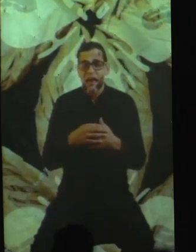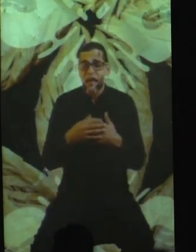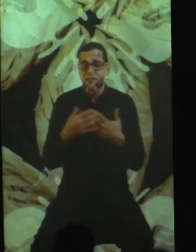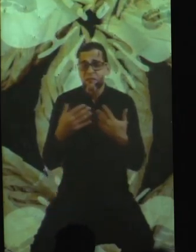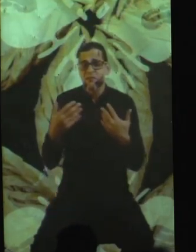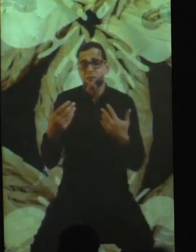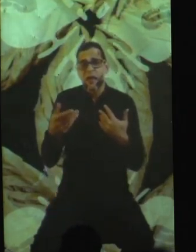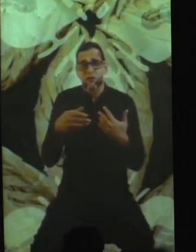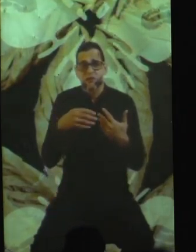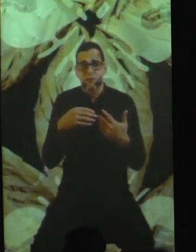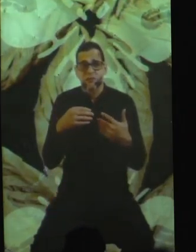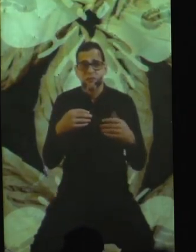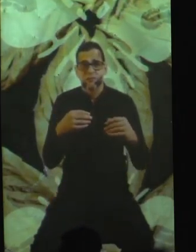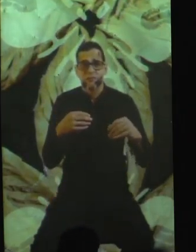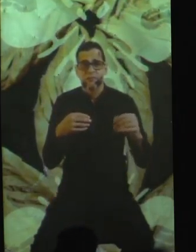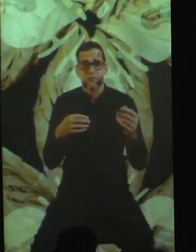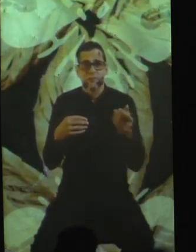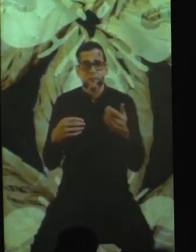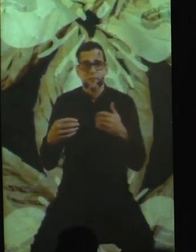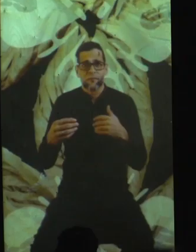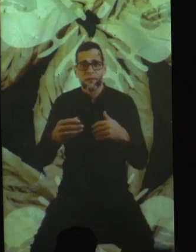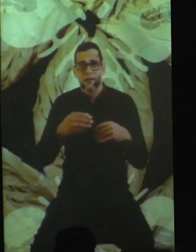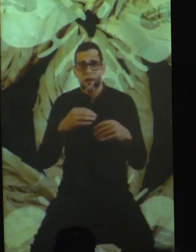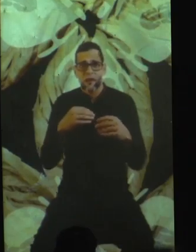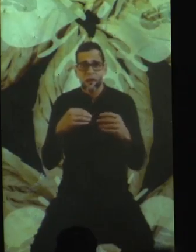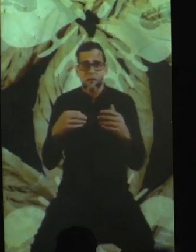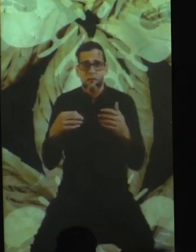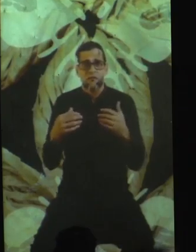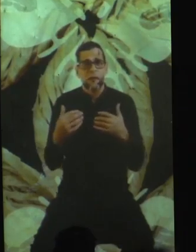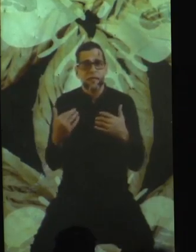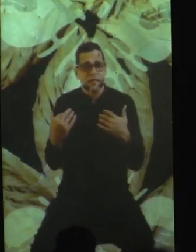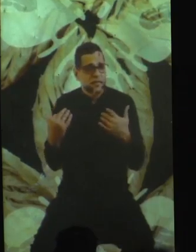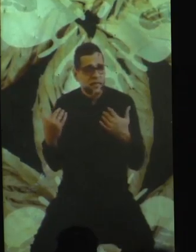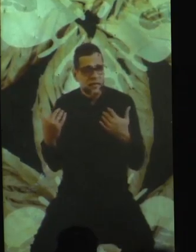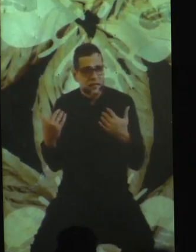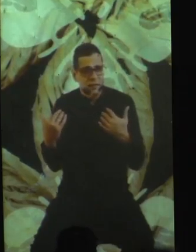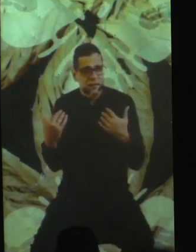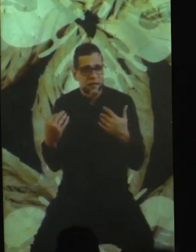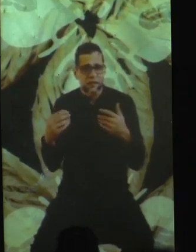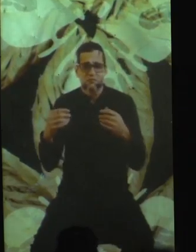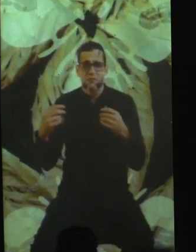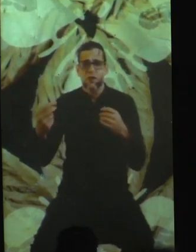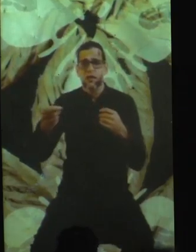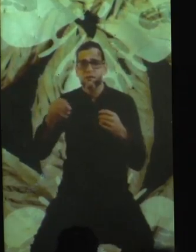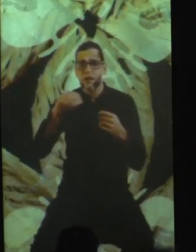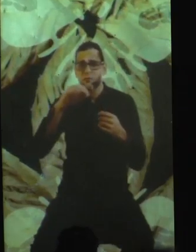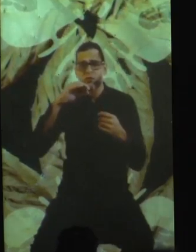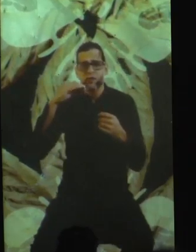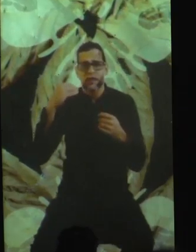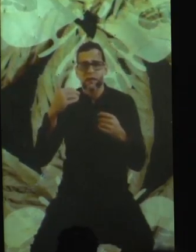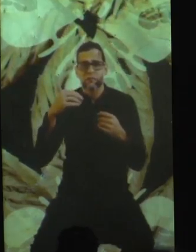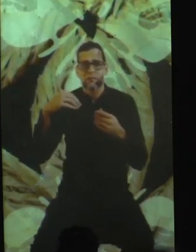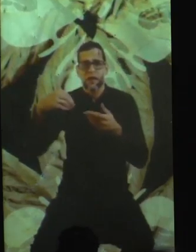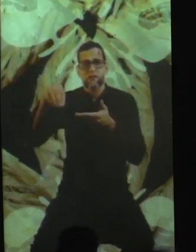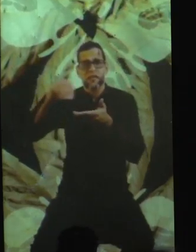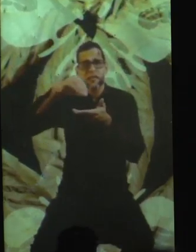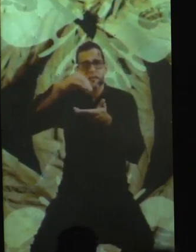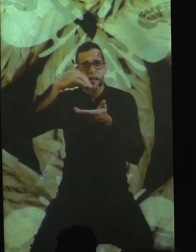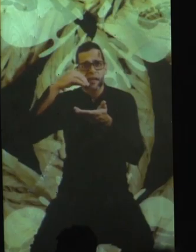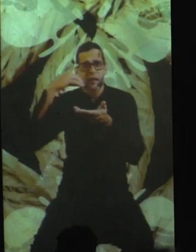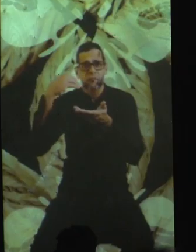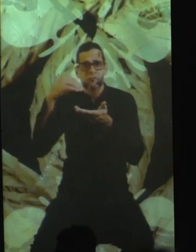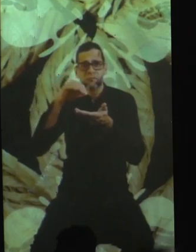And I have some of his mannerisms. My family in India tell me that you know, I move like him. I even